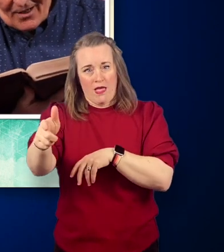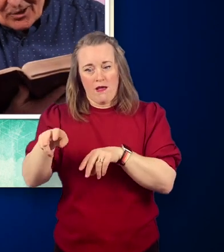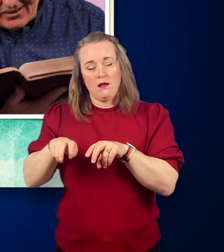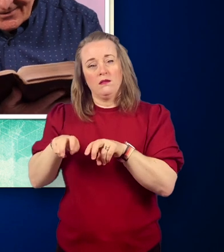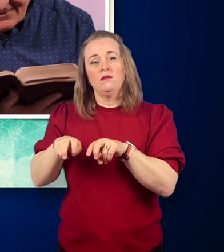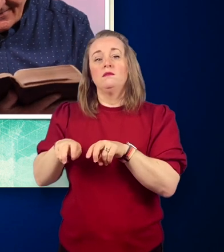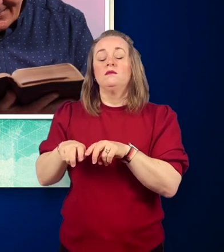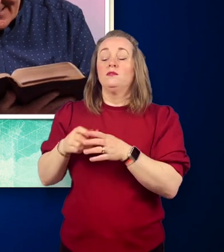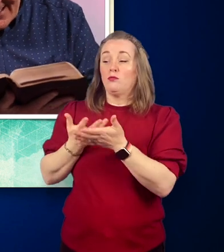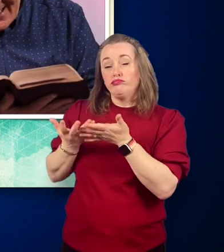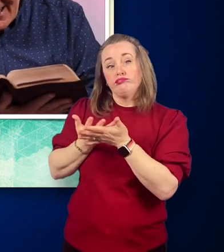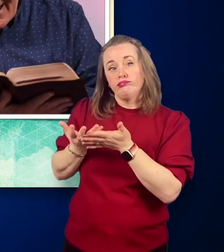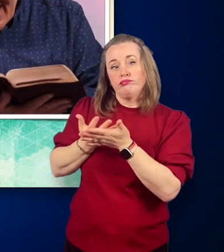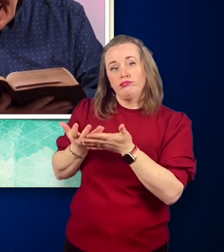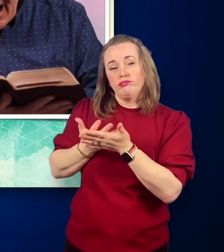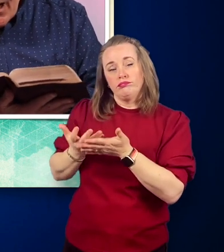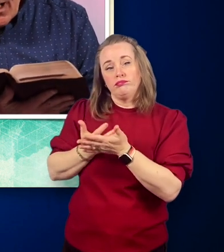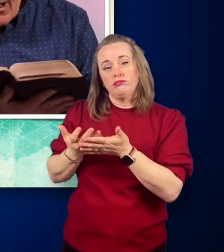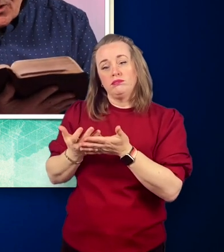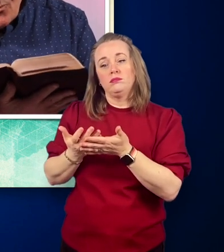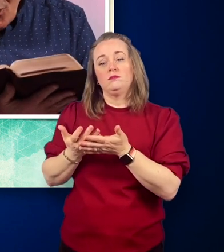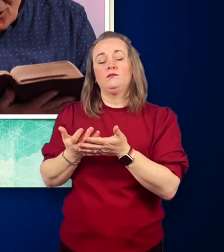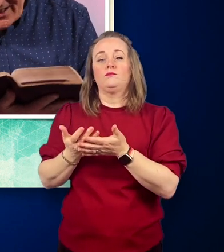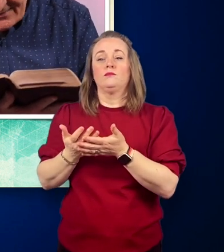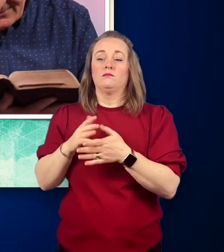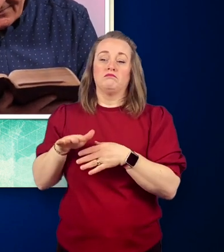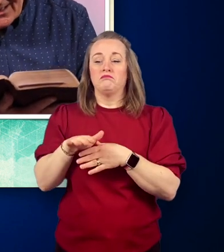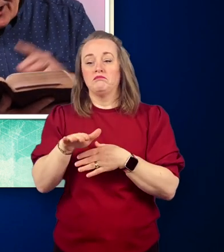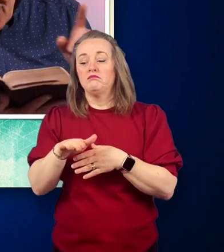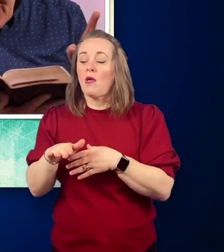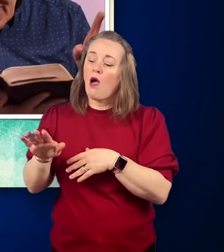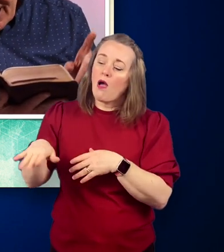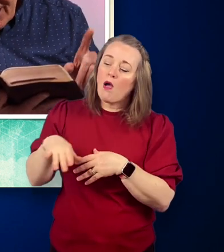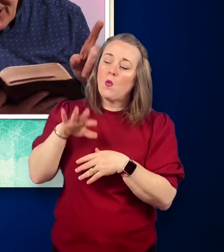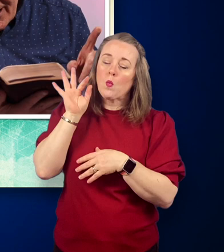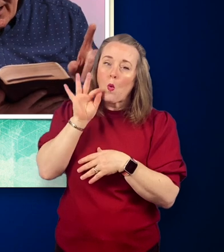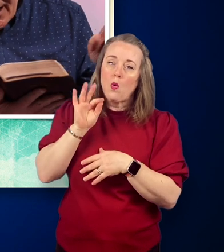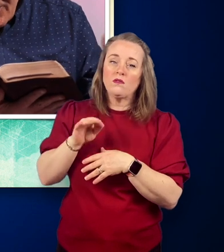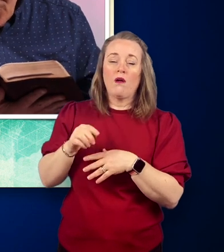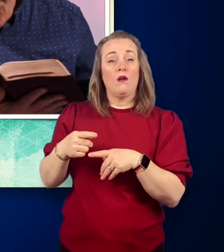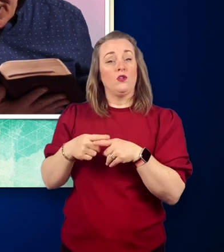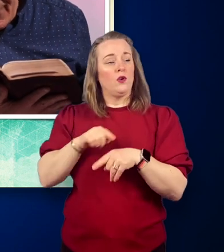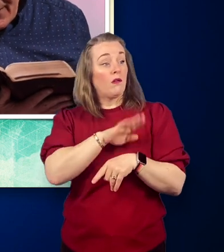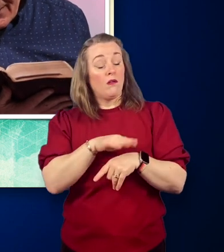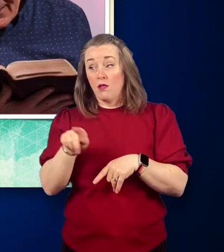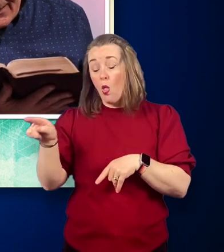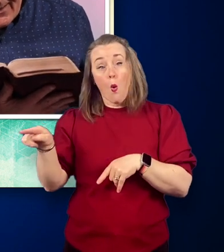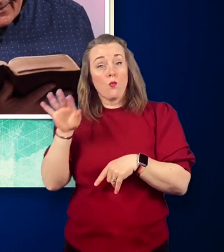they traveled along, they came up some water, and the eunuch said, "Look, here is